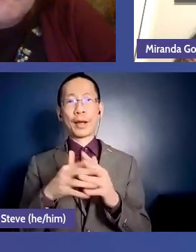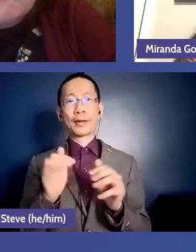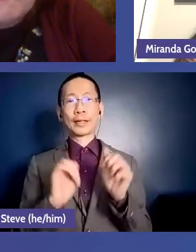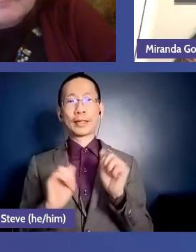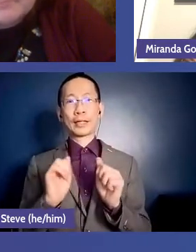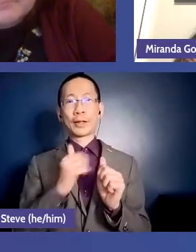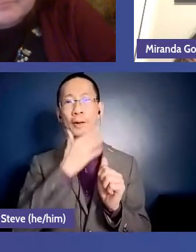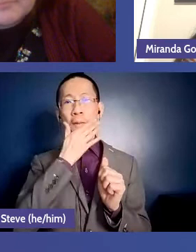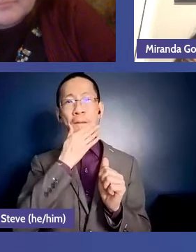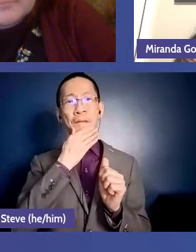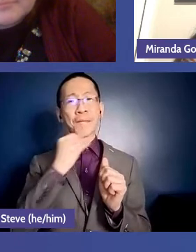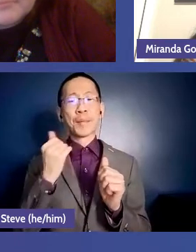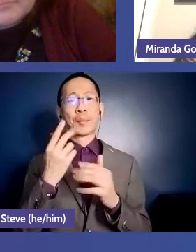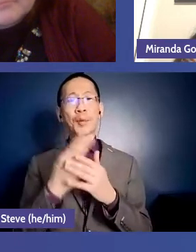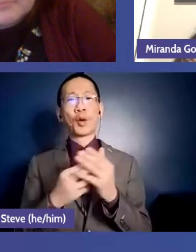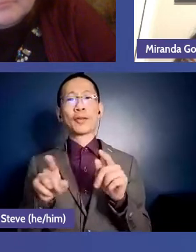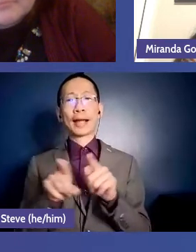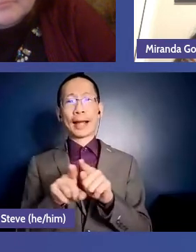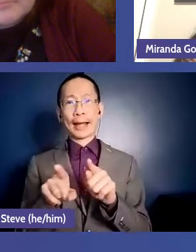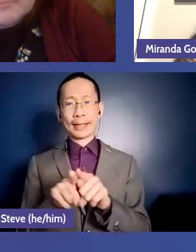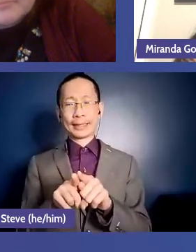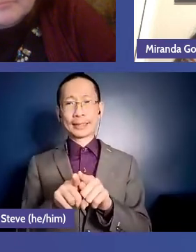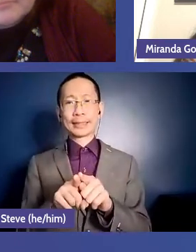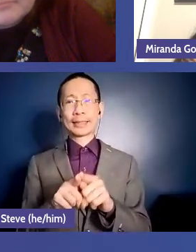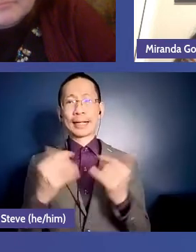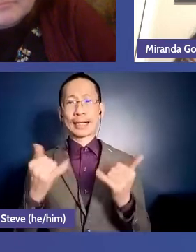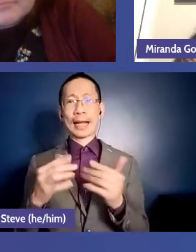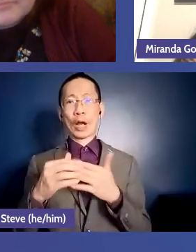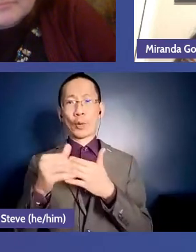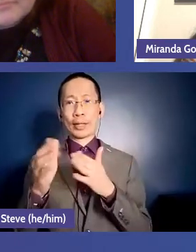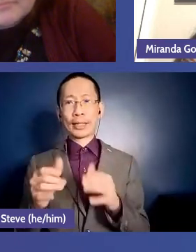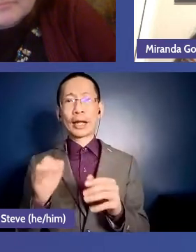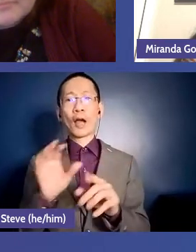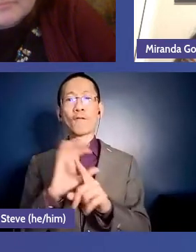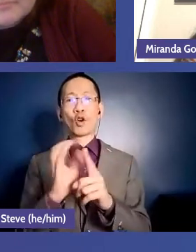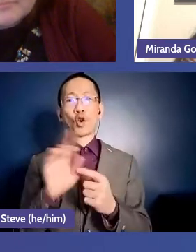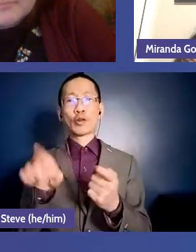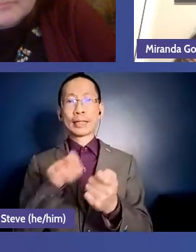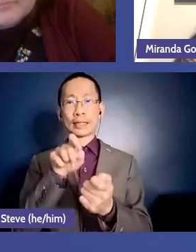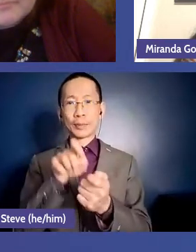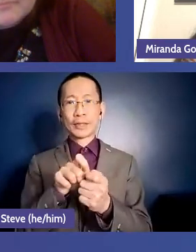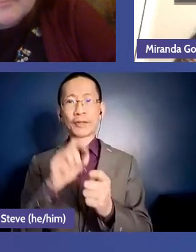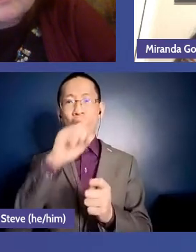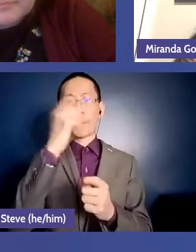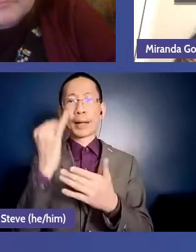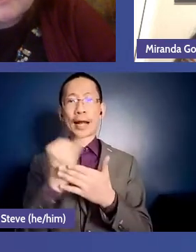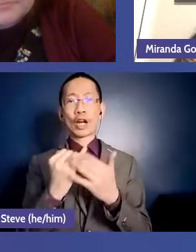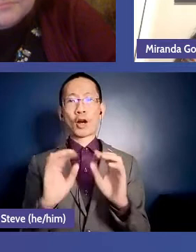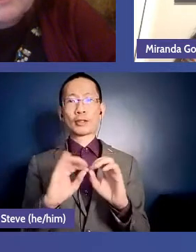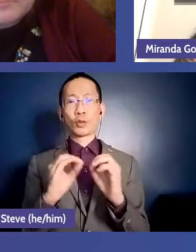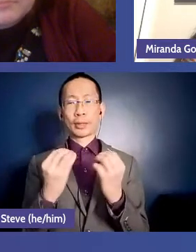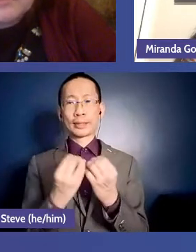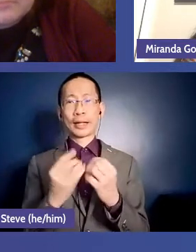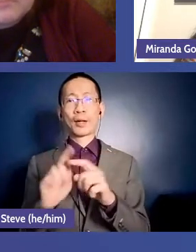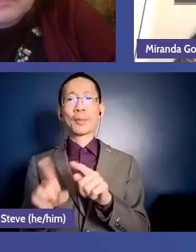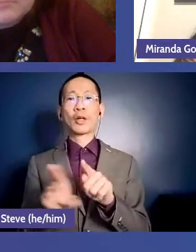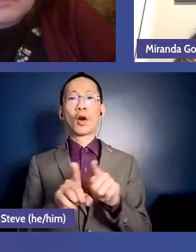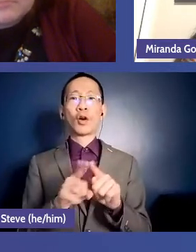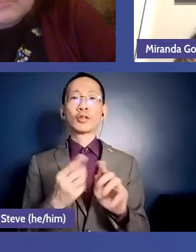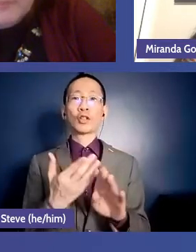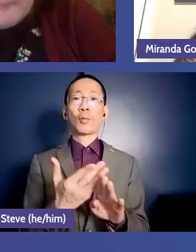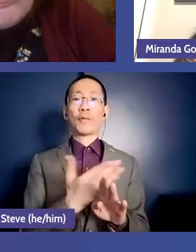both as a now a leader of a culturally specific and Black arts organization, but also prior to